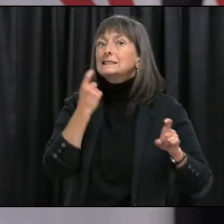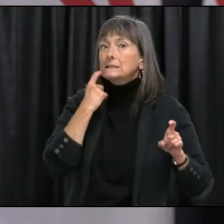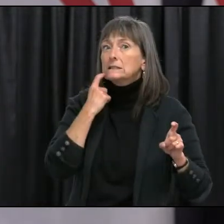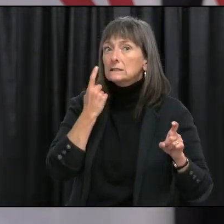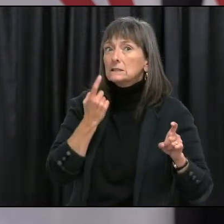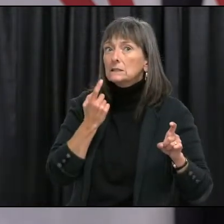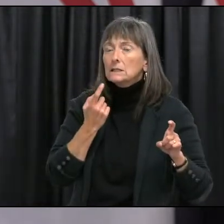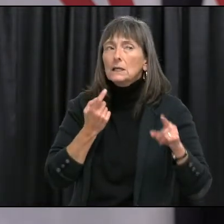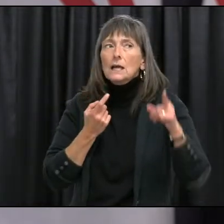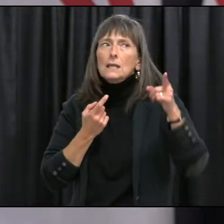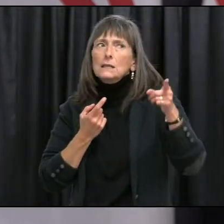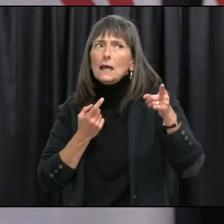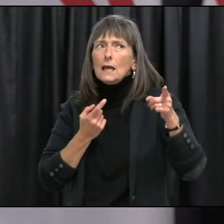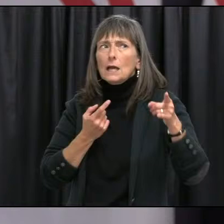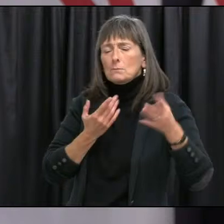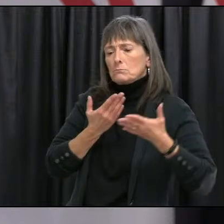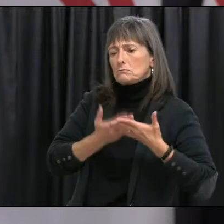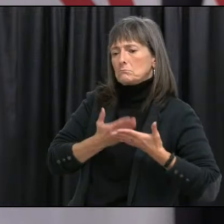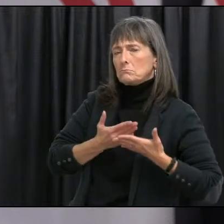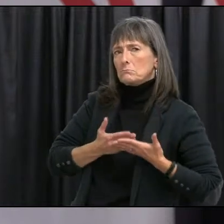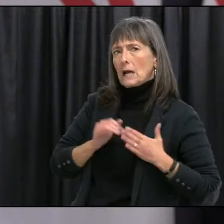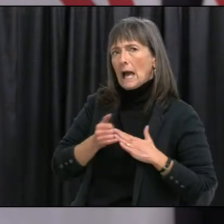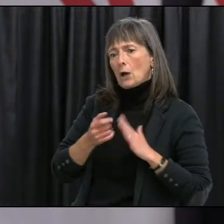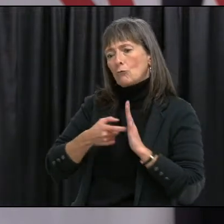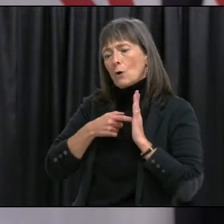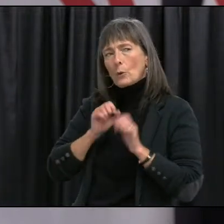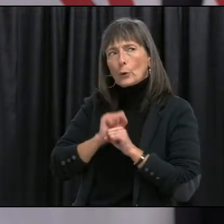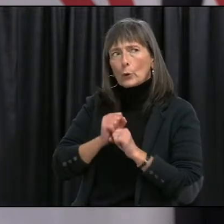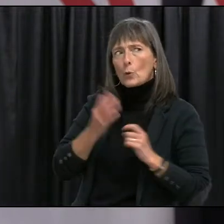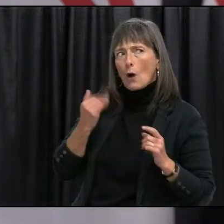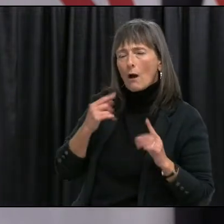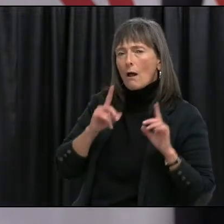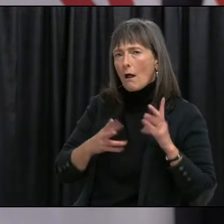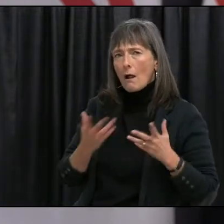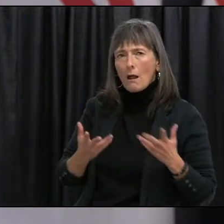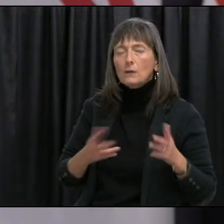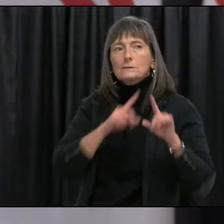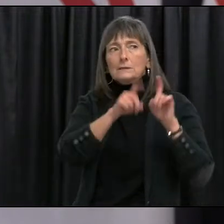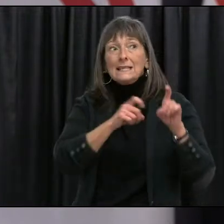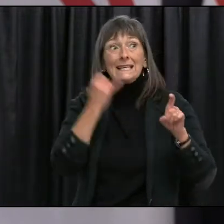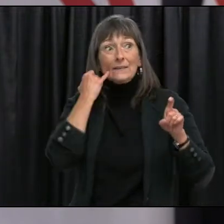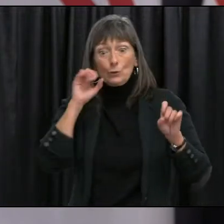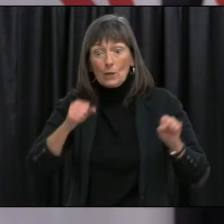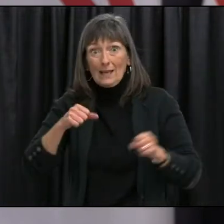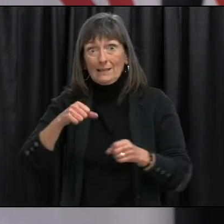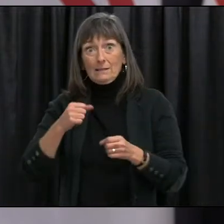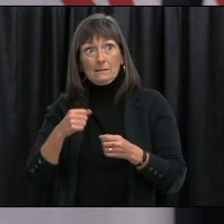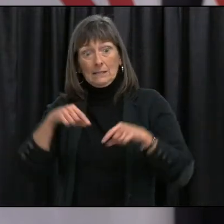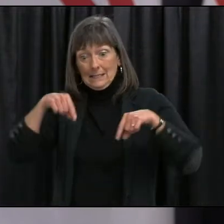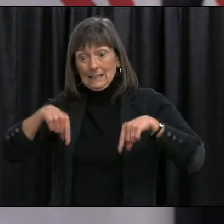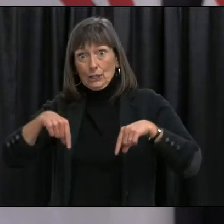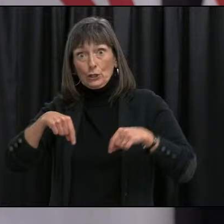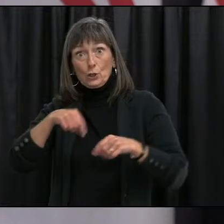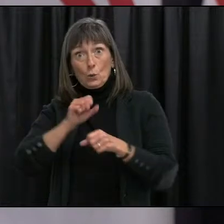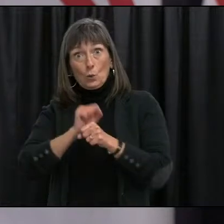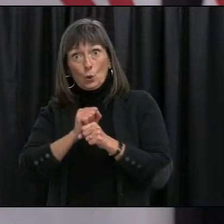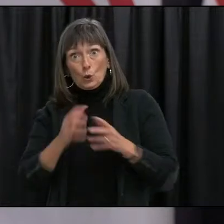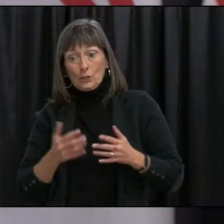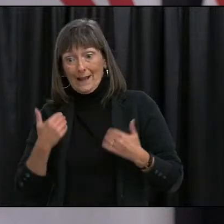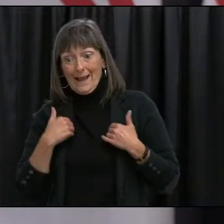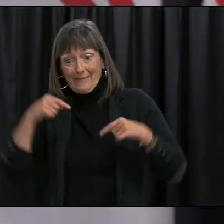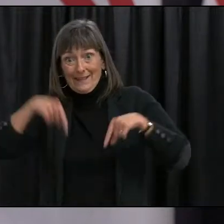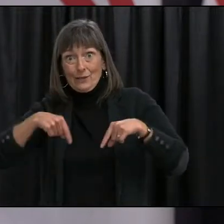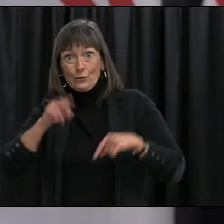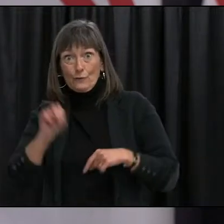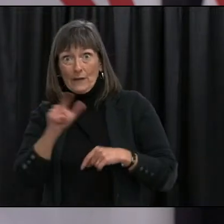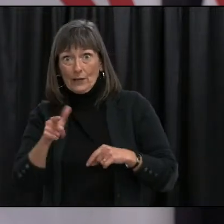What have they done to utilize people from Newfoundland and Labrador or from within the Atlantic bubble as their